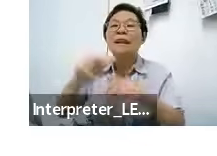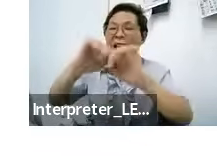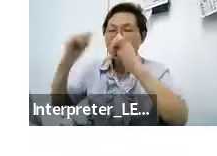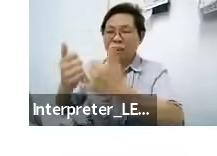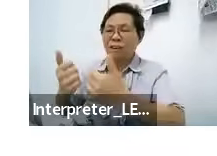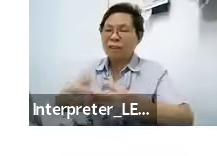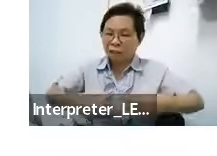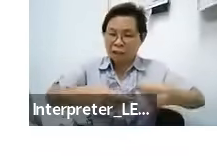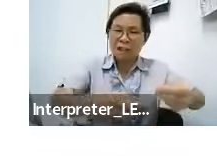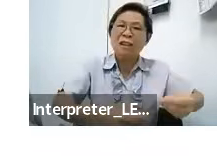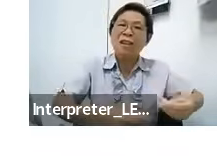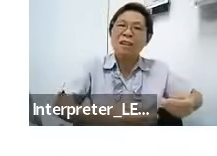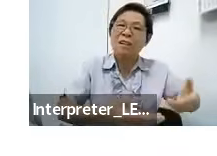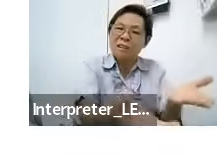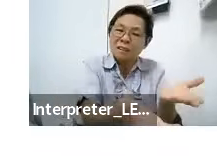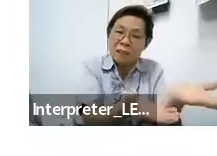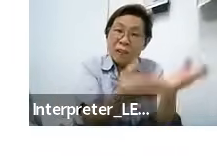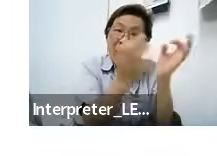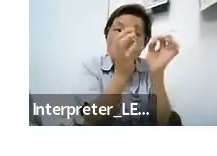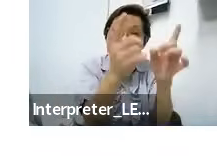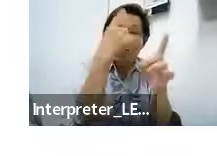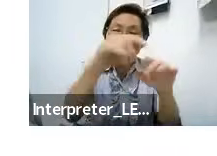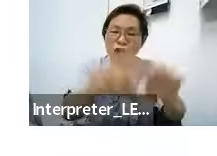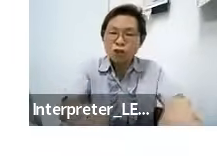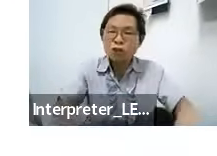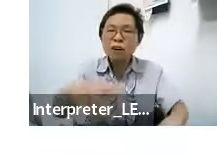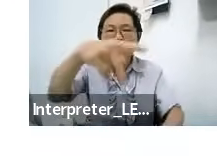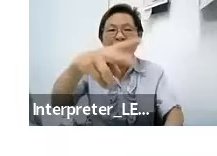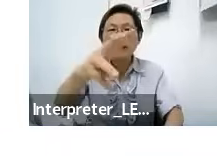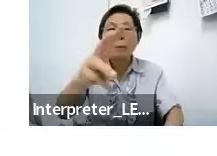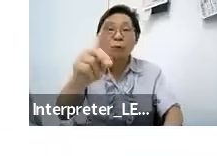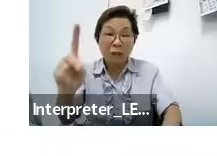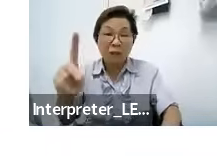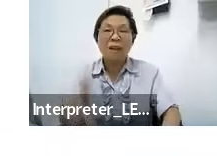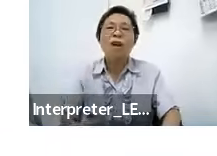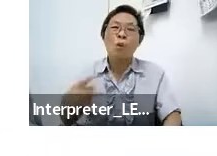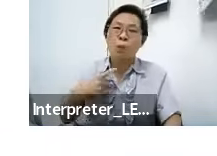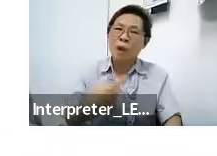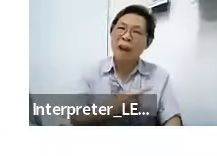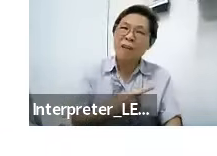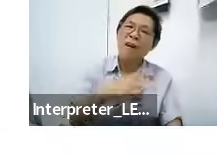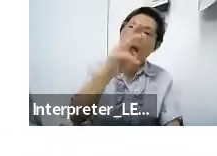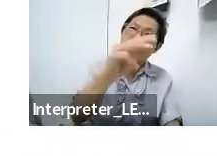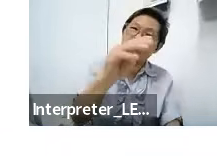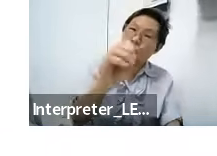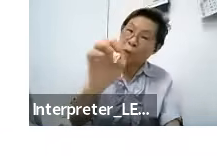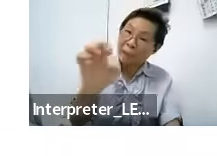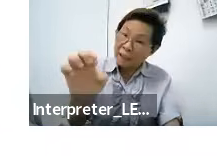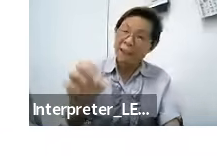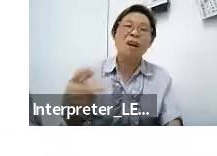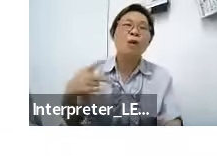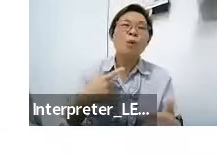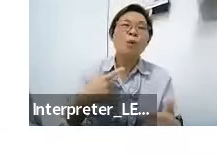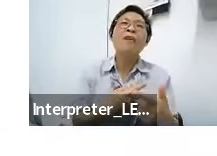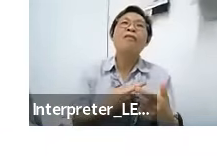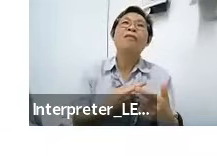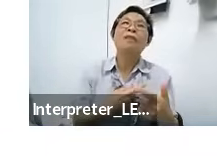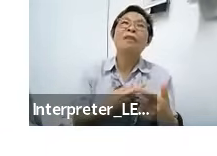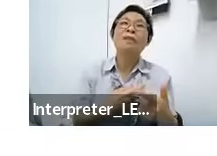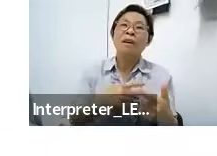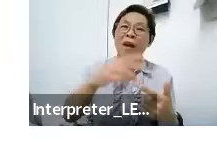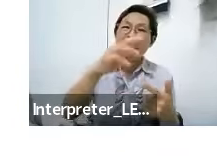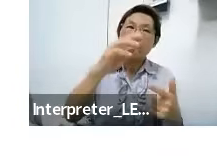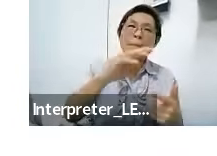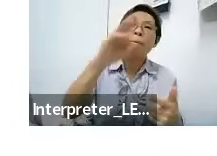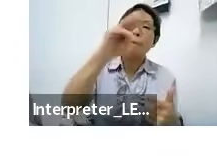for students, including students with disabilities. We have Ministry of Education, we have Ministry of Culture,